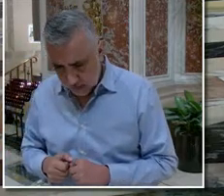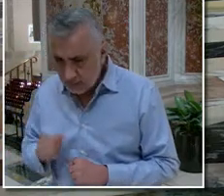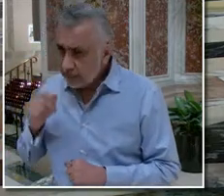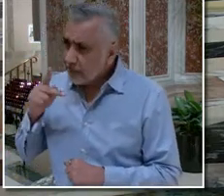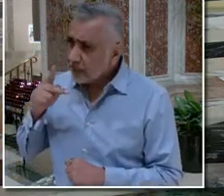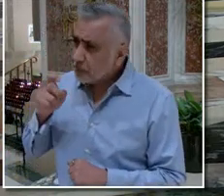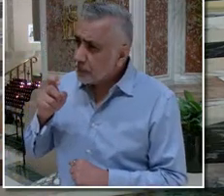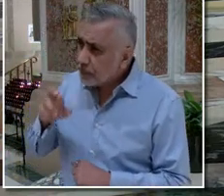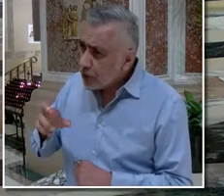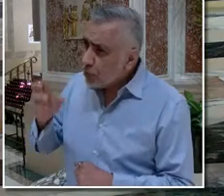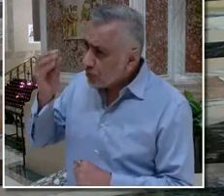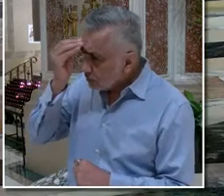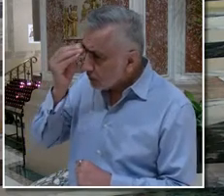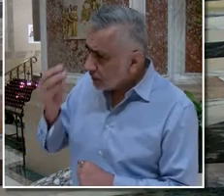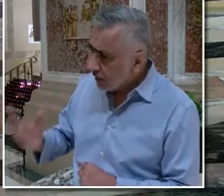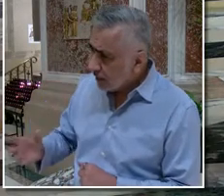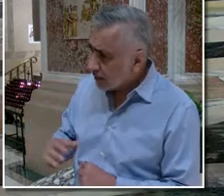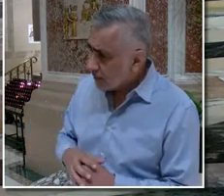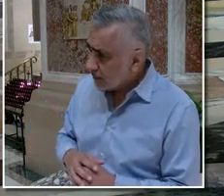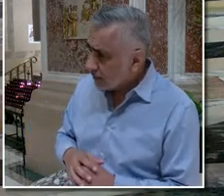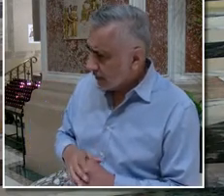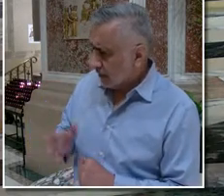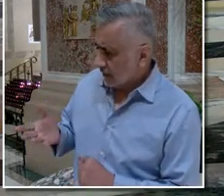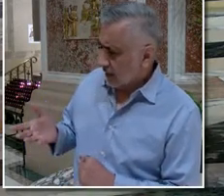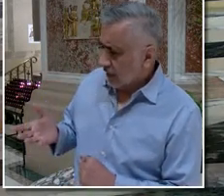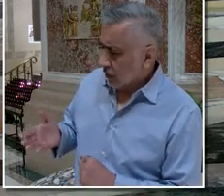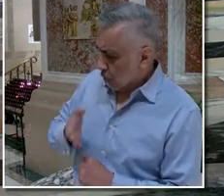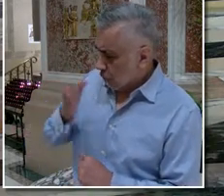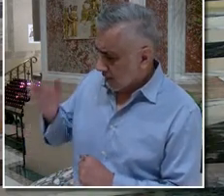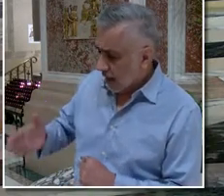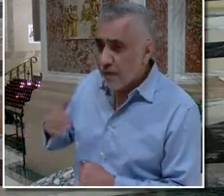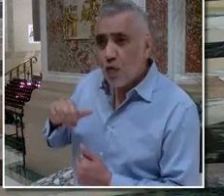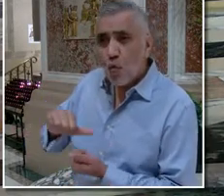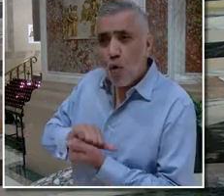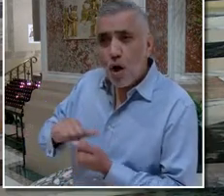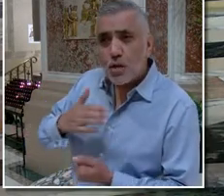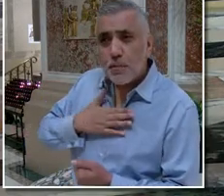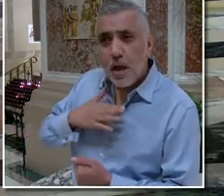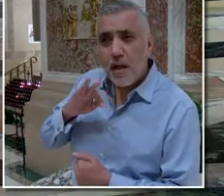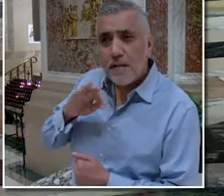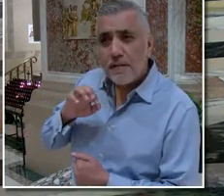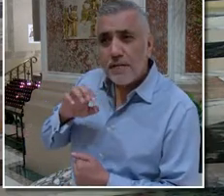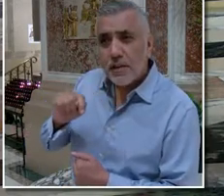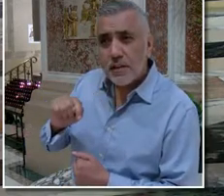Peter said to him, you will never wash my feet.